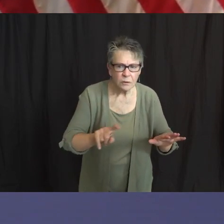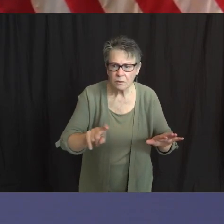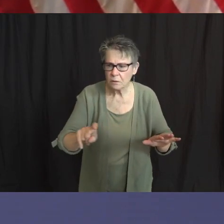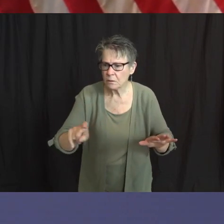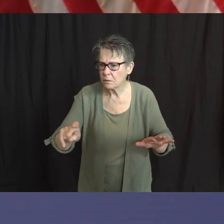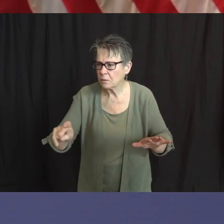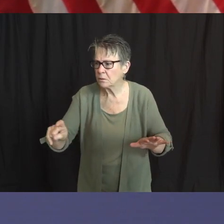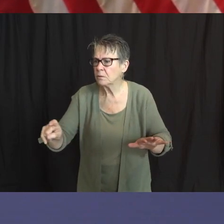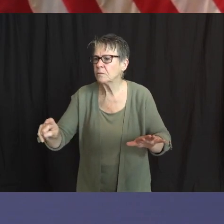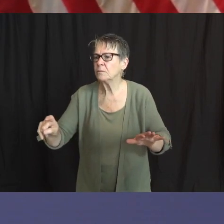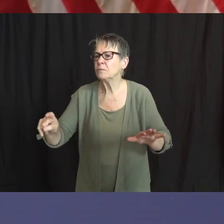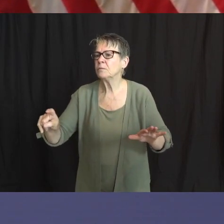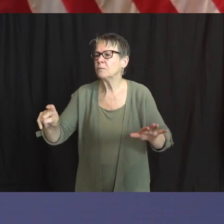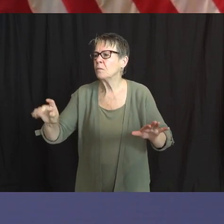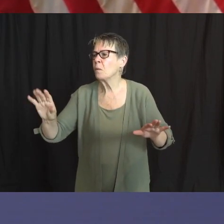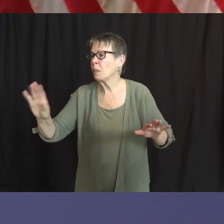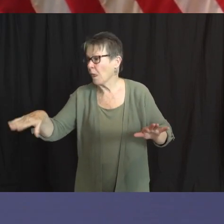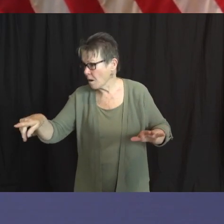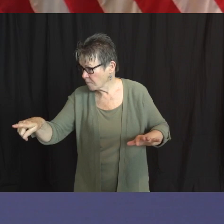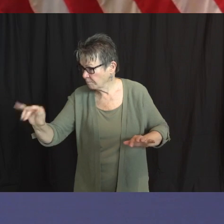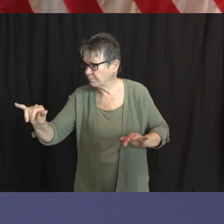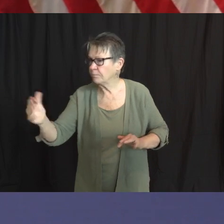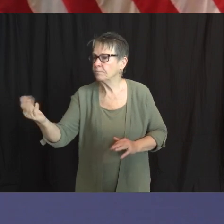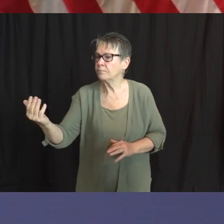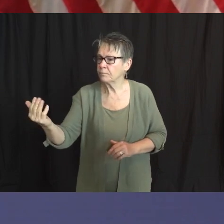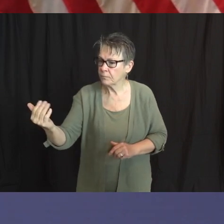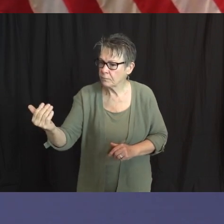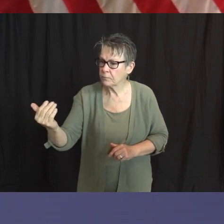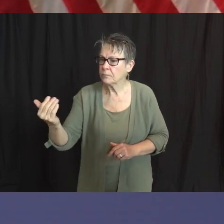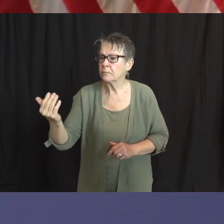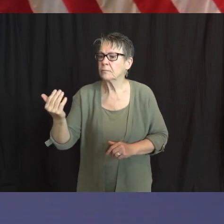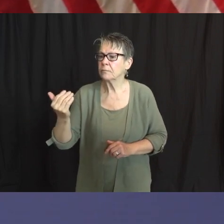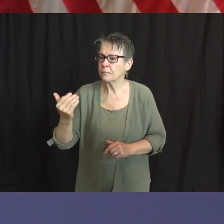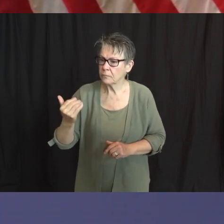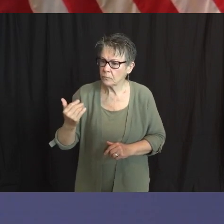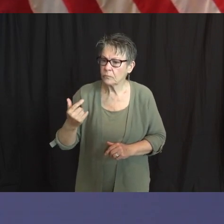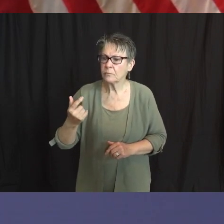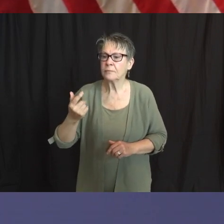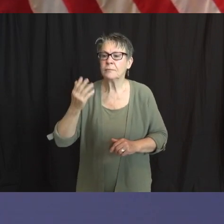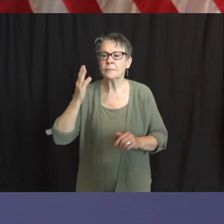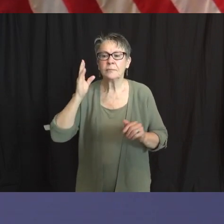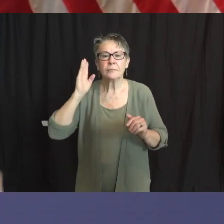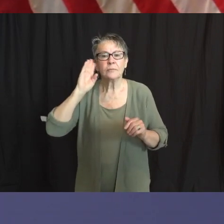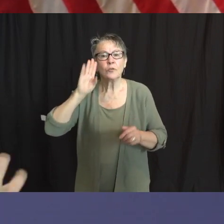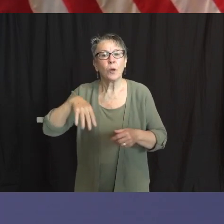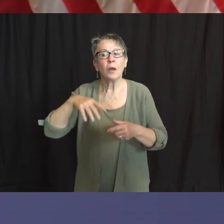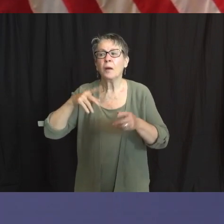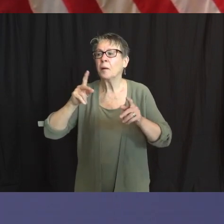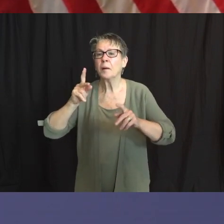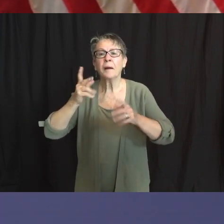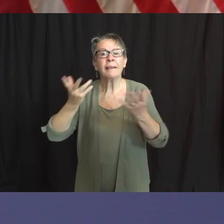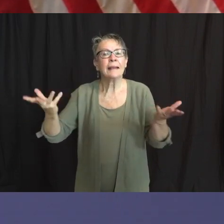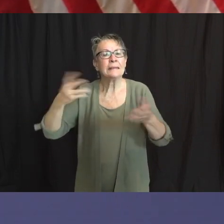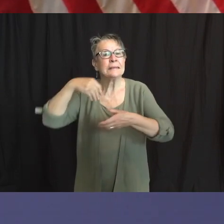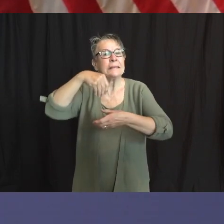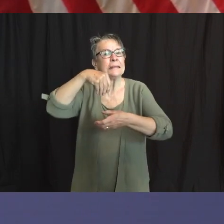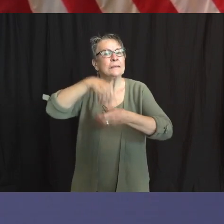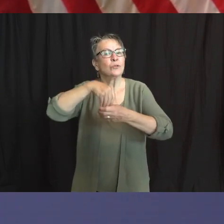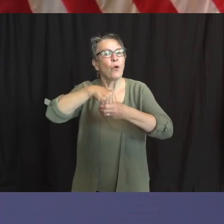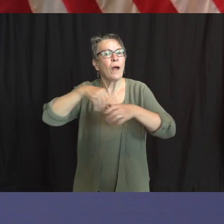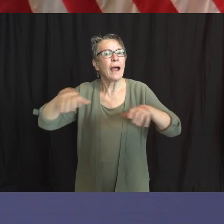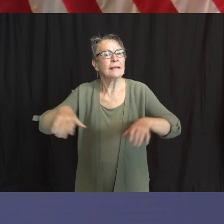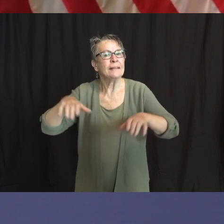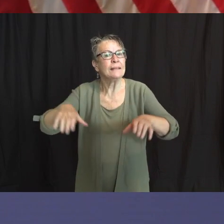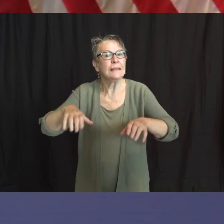Governor, you are saying indoor sedentary activities are a challenge. What does this mean for religious services? Will churches, synagogues, and